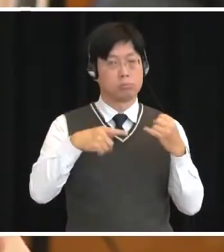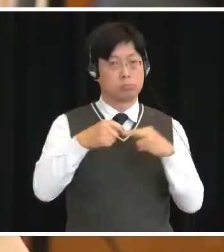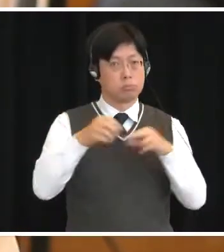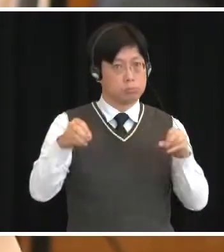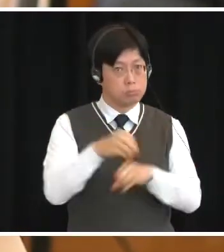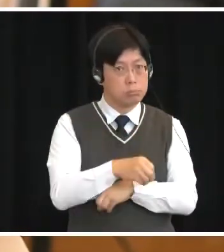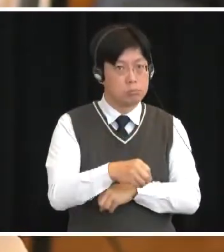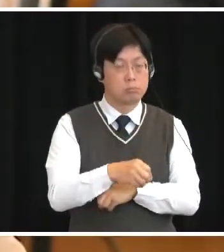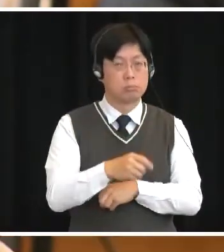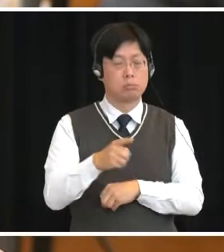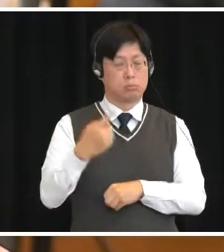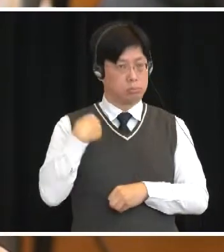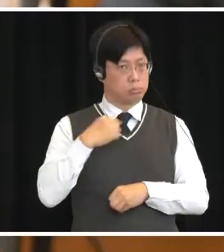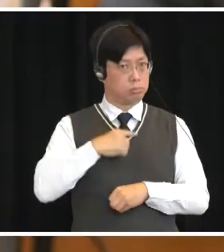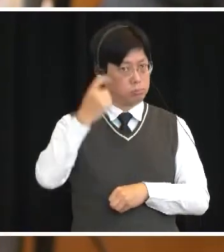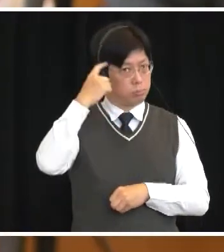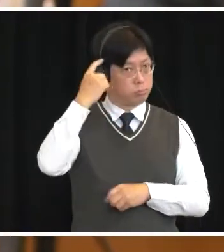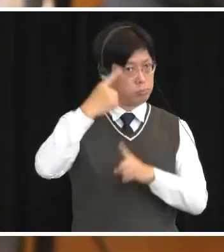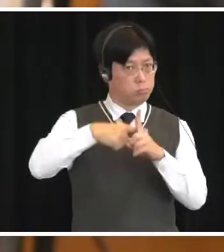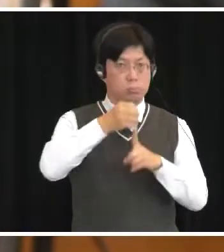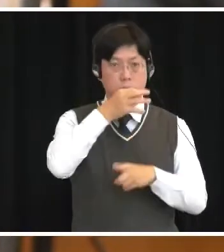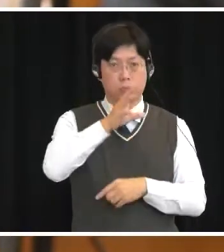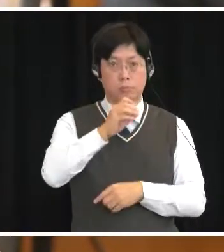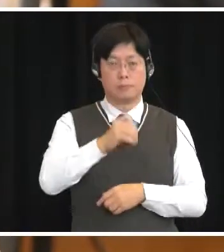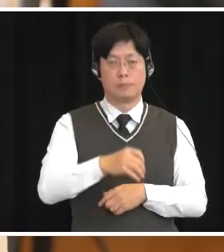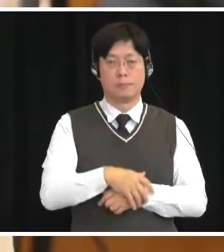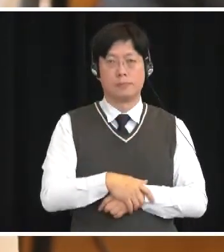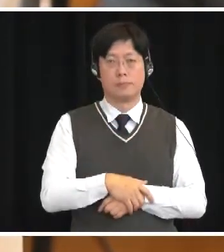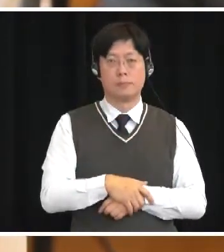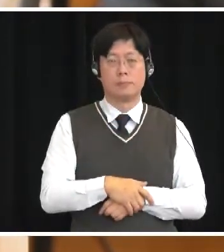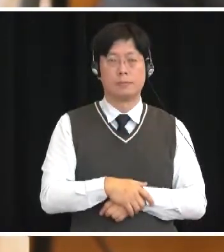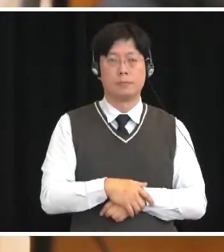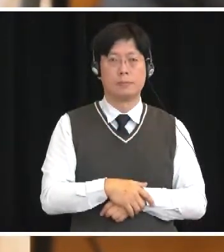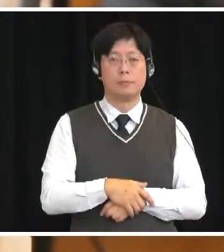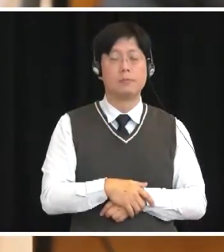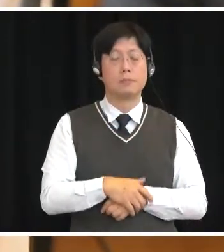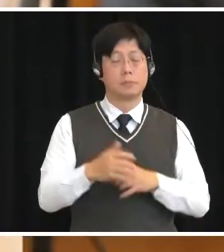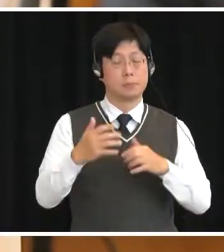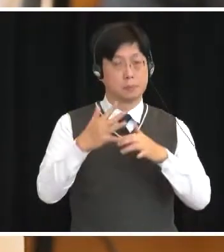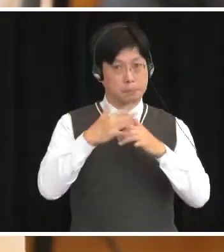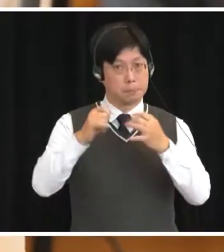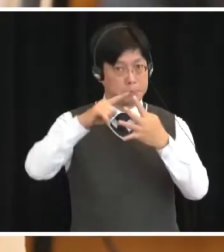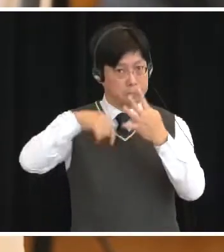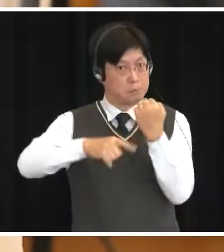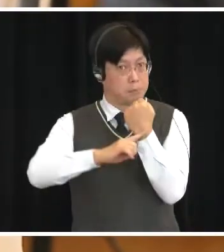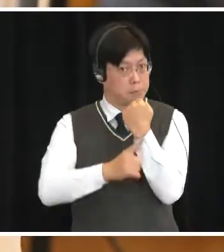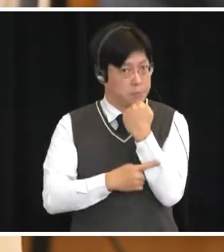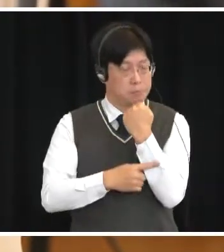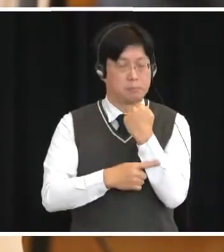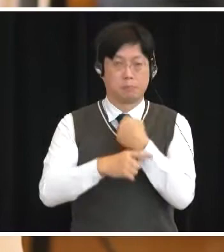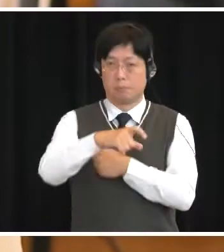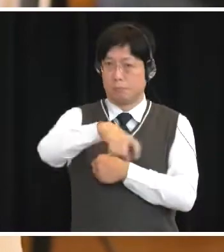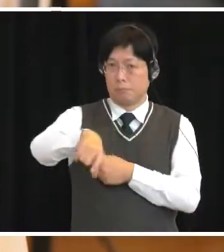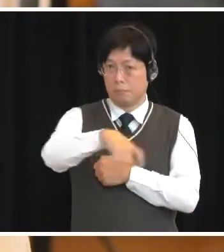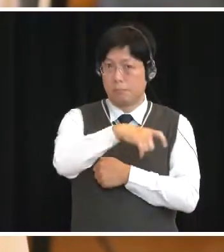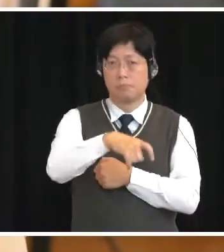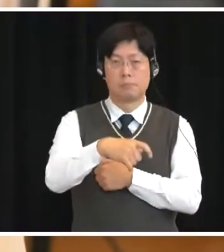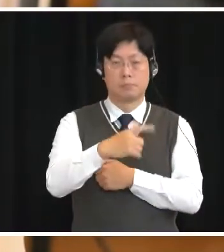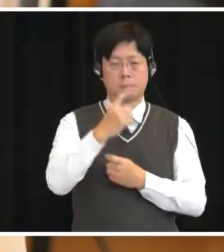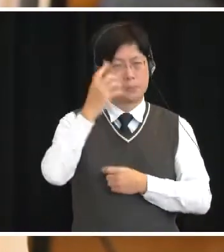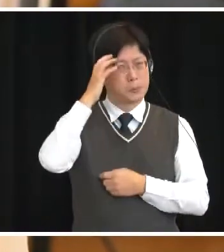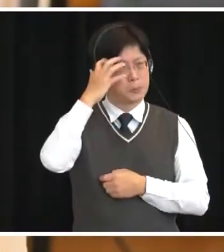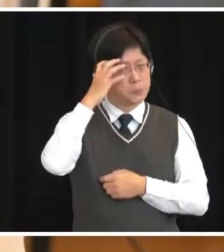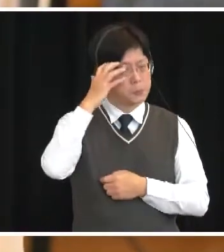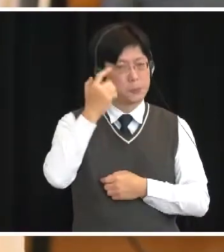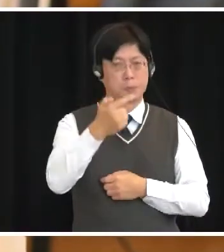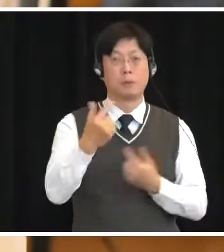however, the age of marriage is different. The civil code